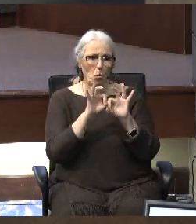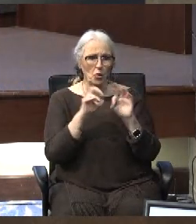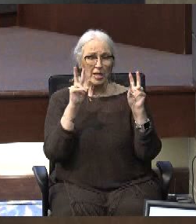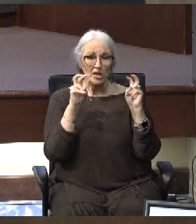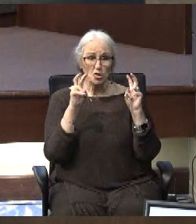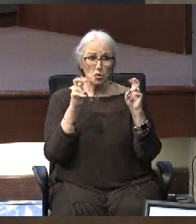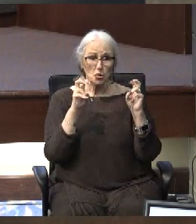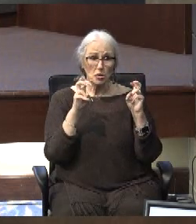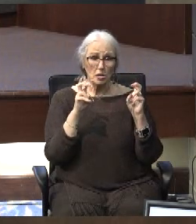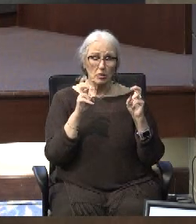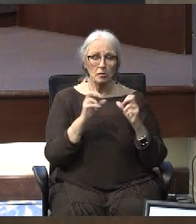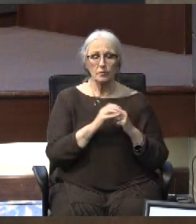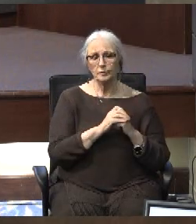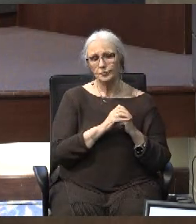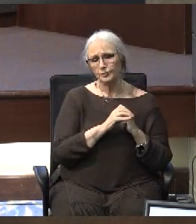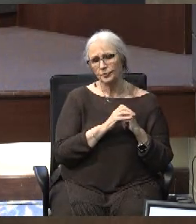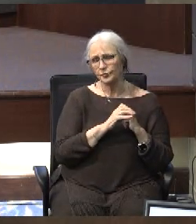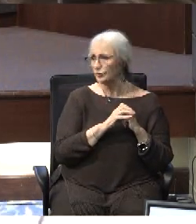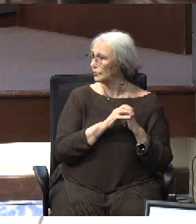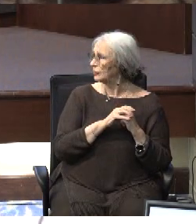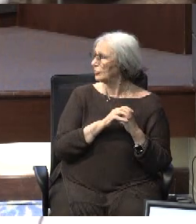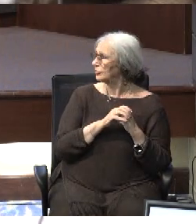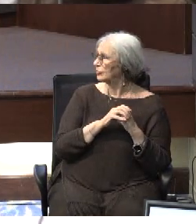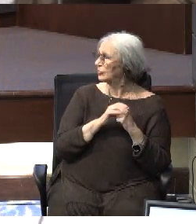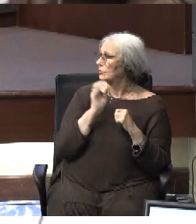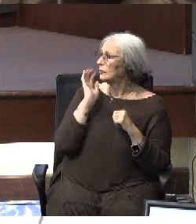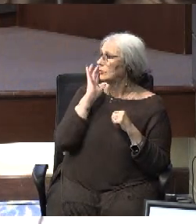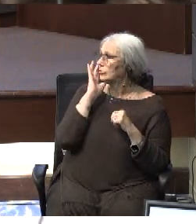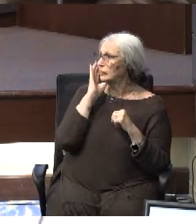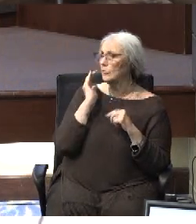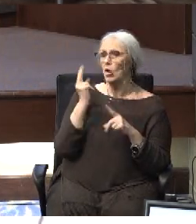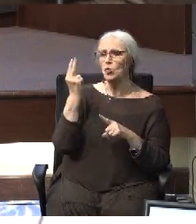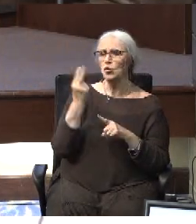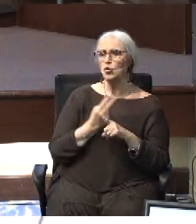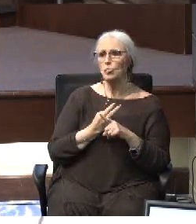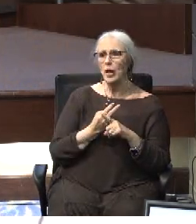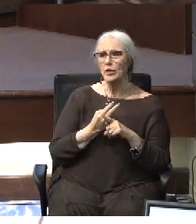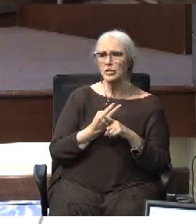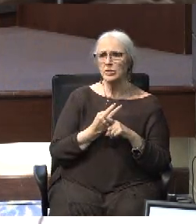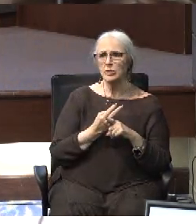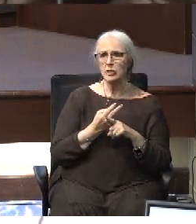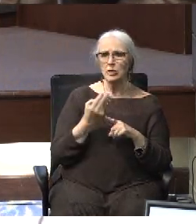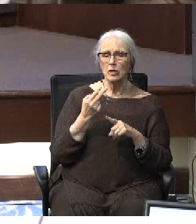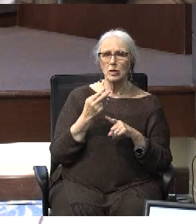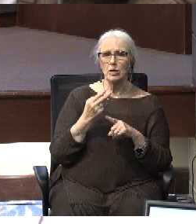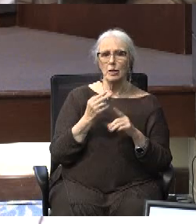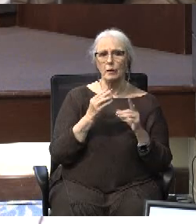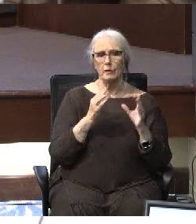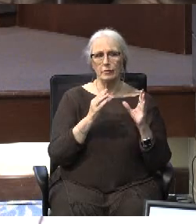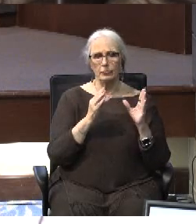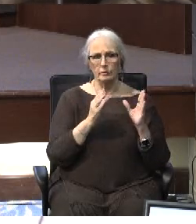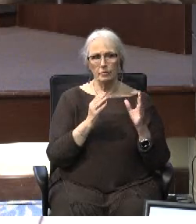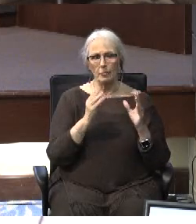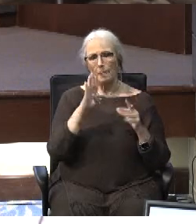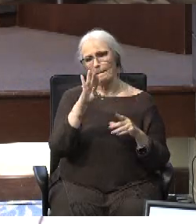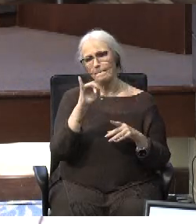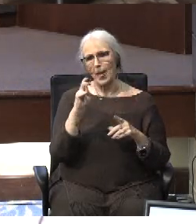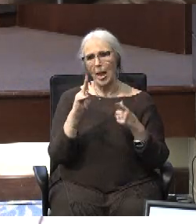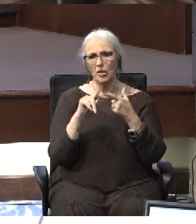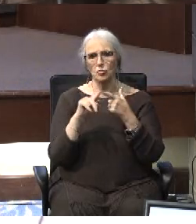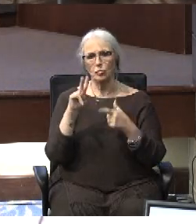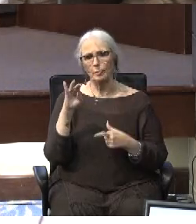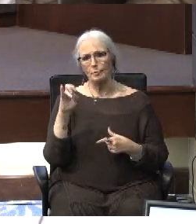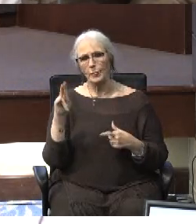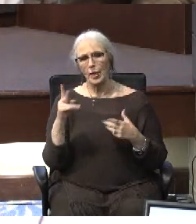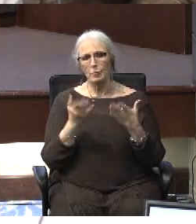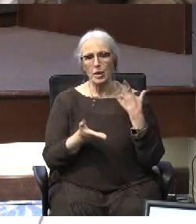we had some quorum issues with Building Standards Commission? Yes, sir. We had 2 months back to back where we missed quorum. There may have been